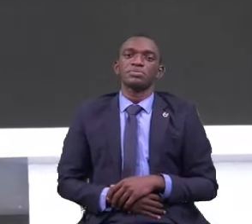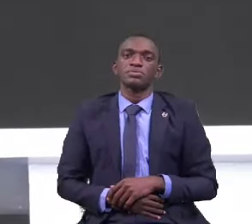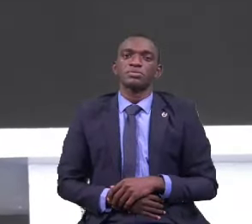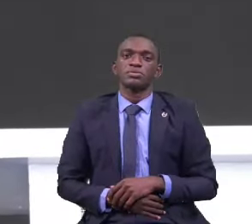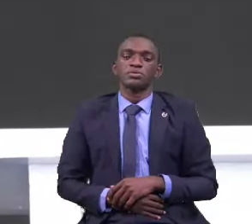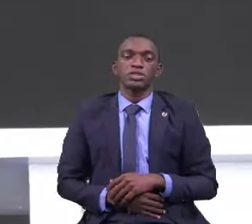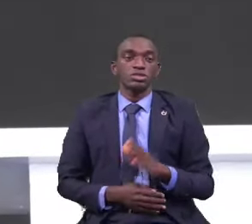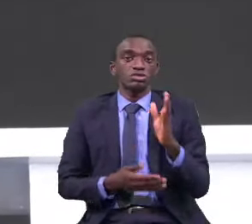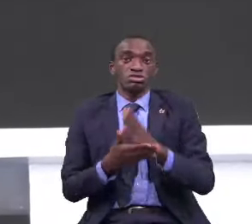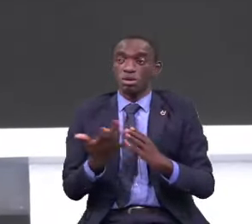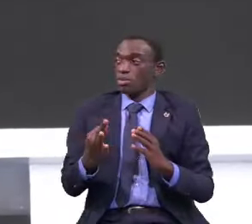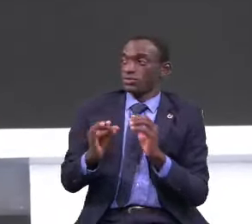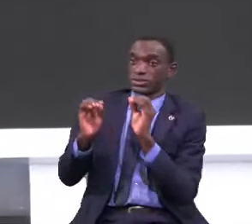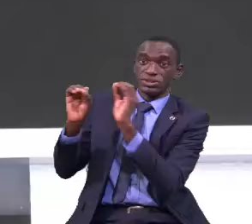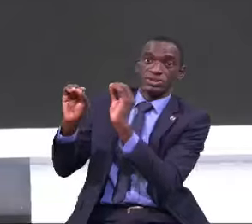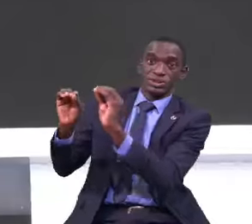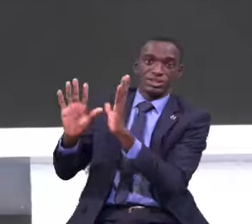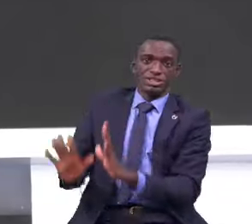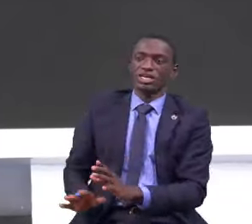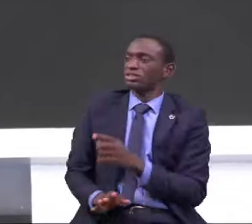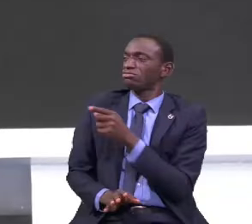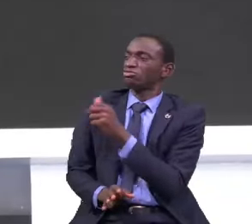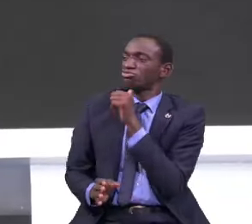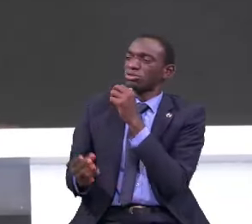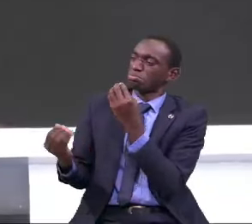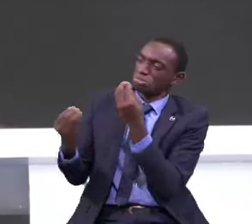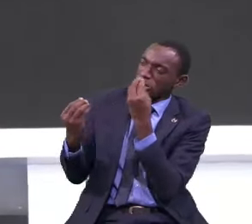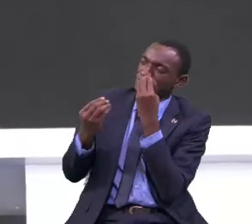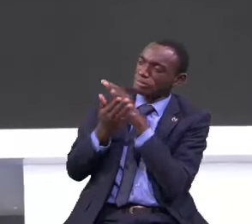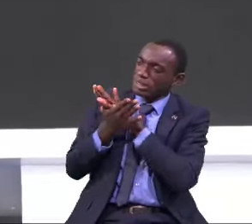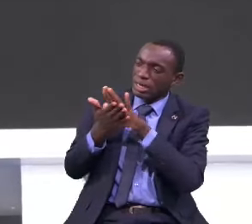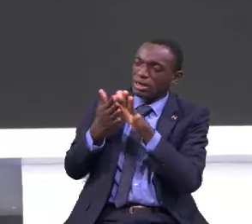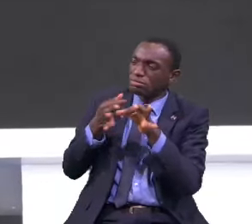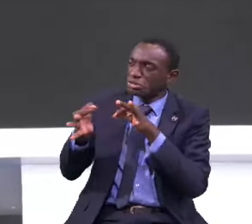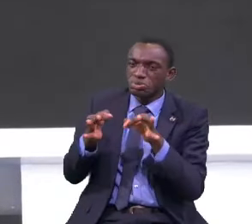Some of the teachers, they don't teach for me to understand.